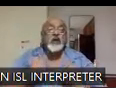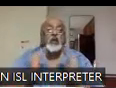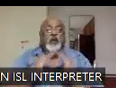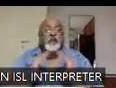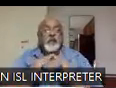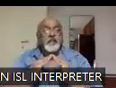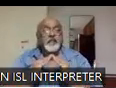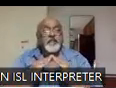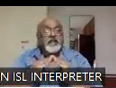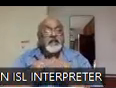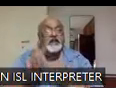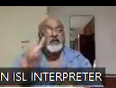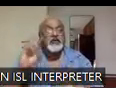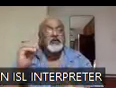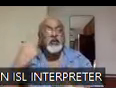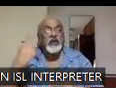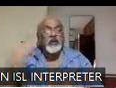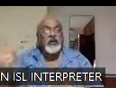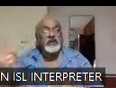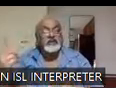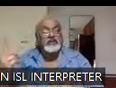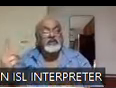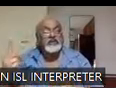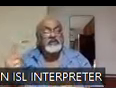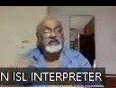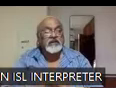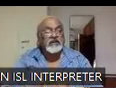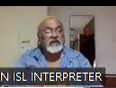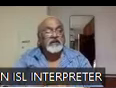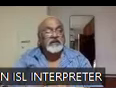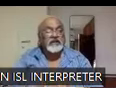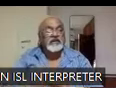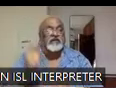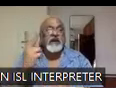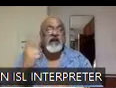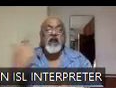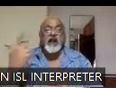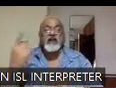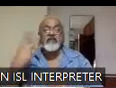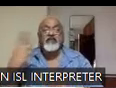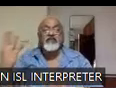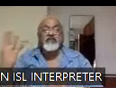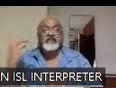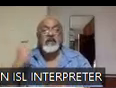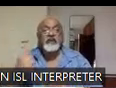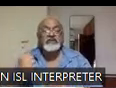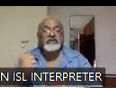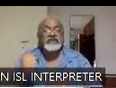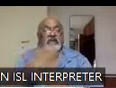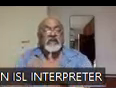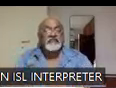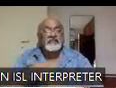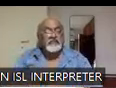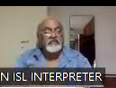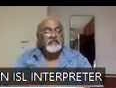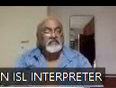in 2011 said that we are 12,44,000, and this was 2011. Now